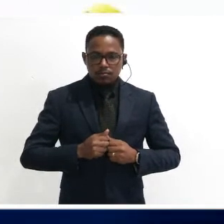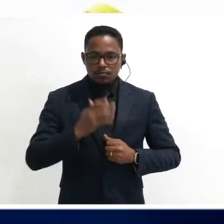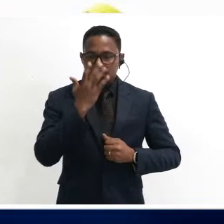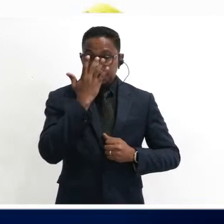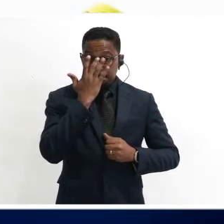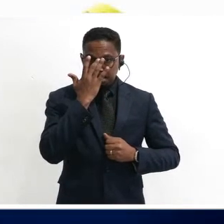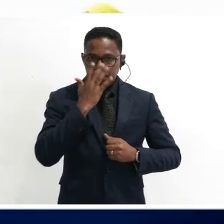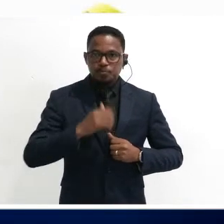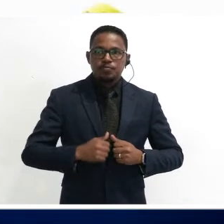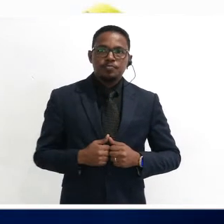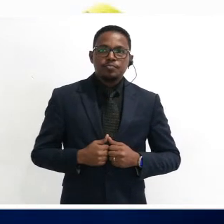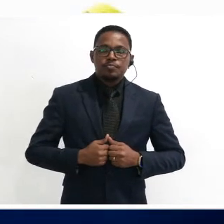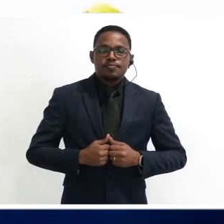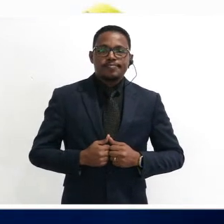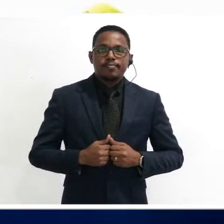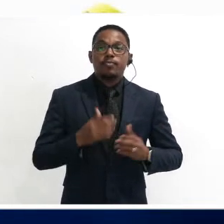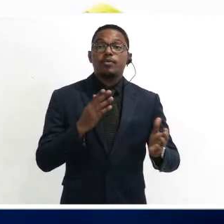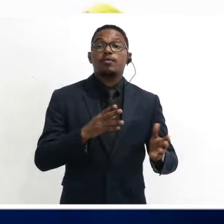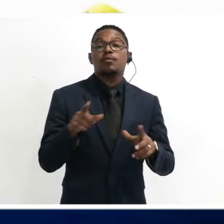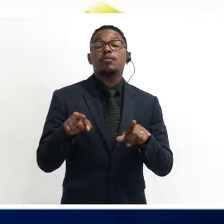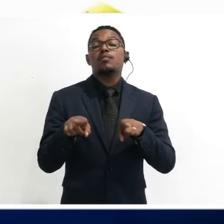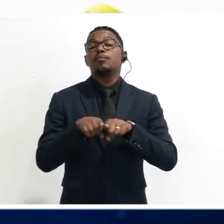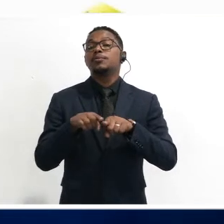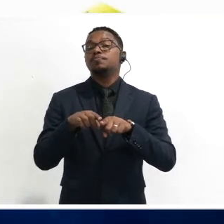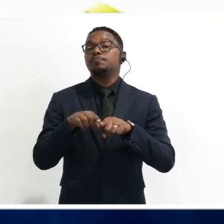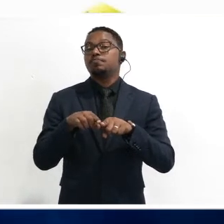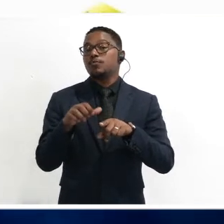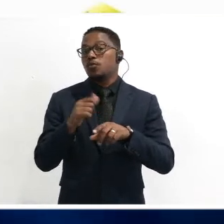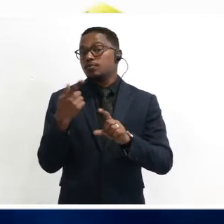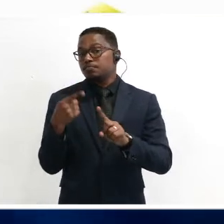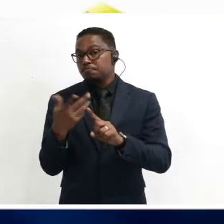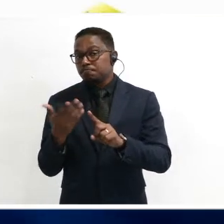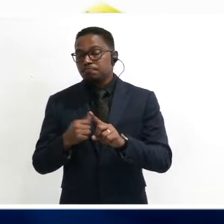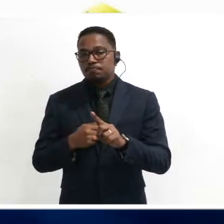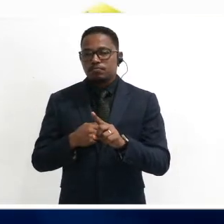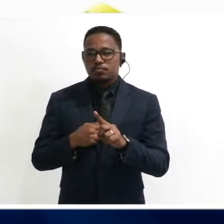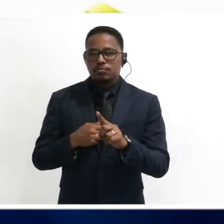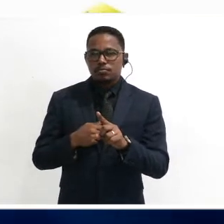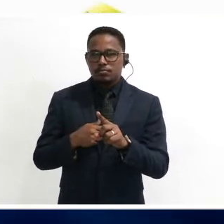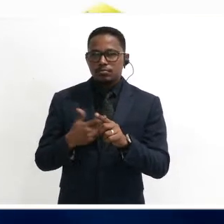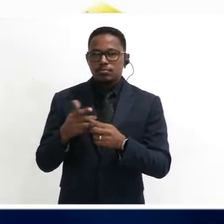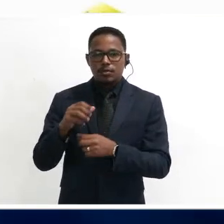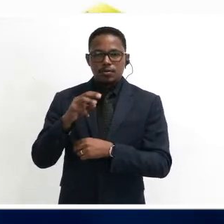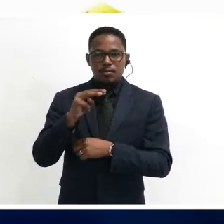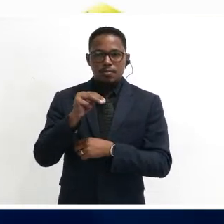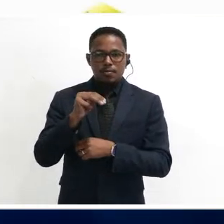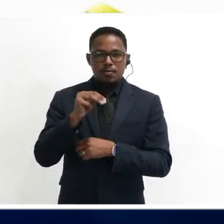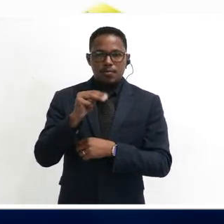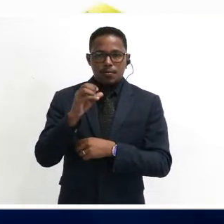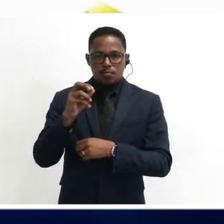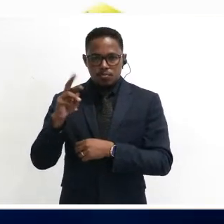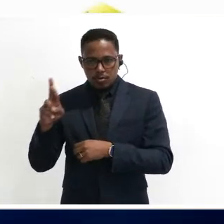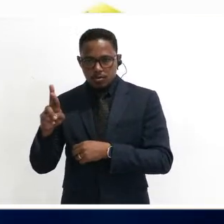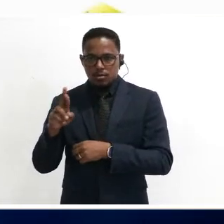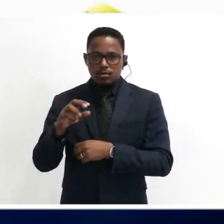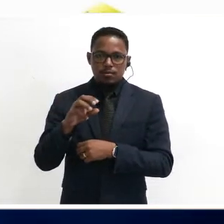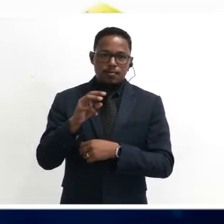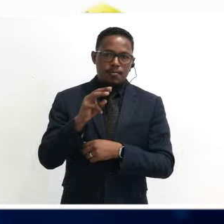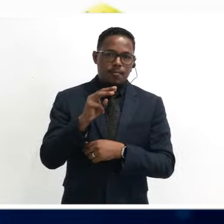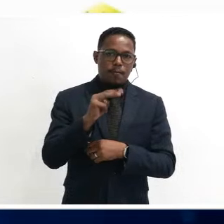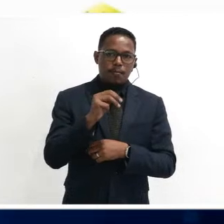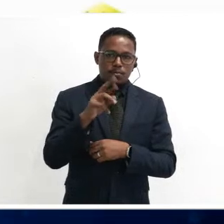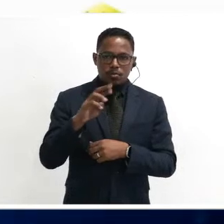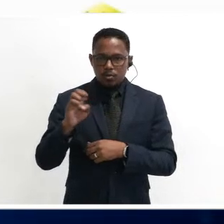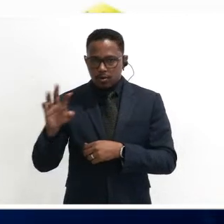So again, this term more than more, or heterogeneous integration, or system in package, this is all talking about the same kind of thing.